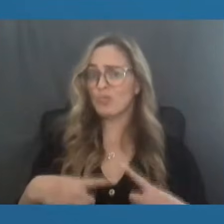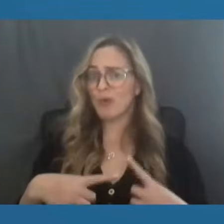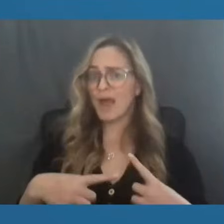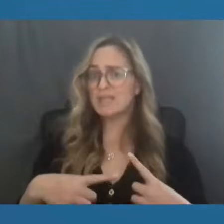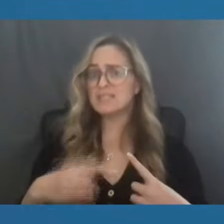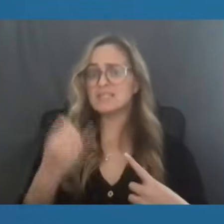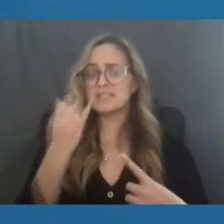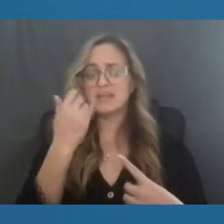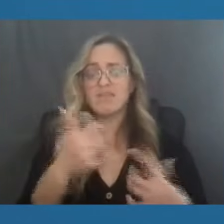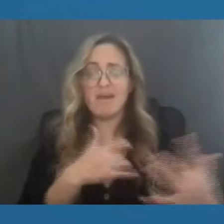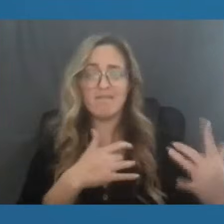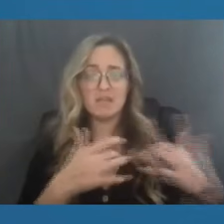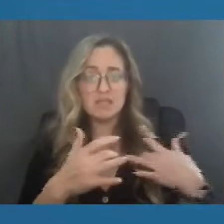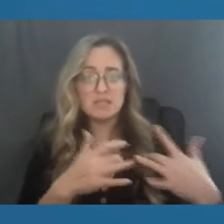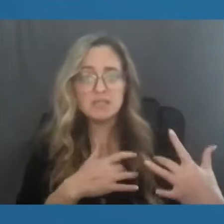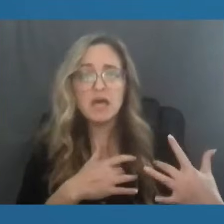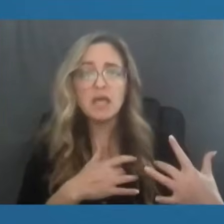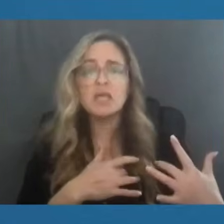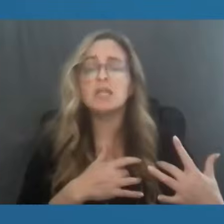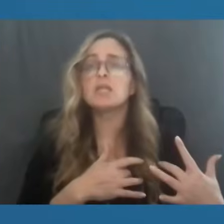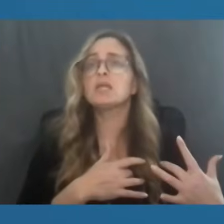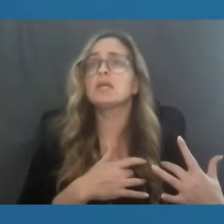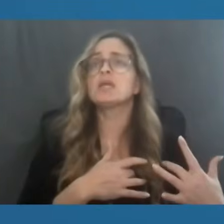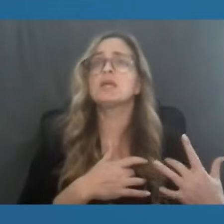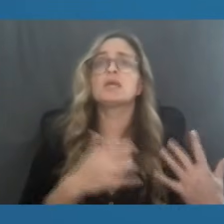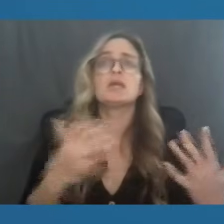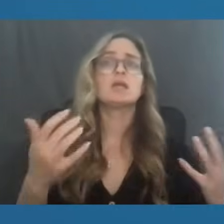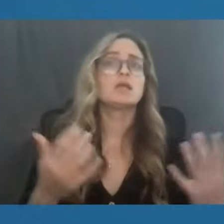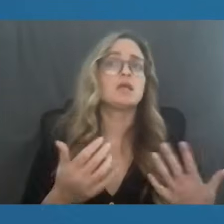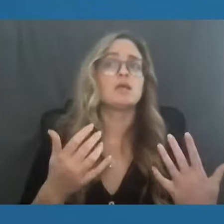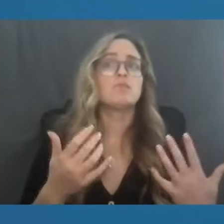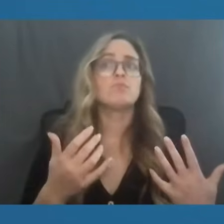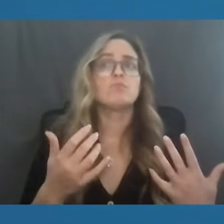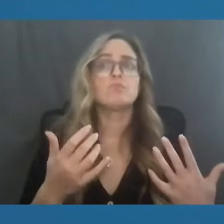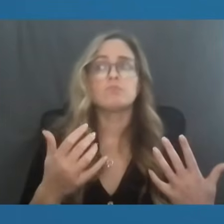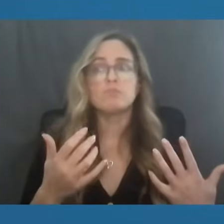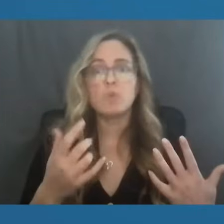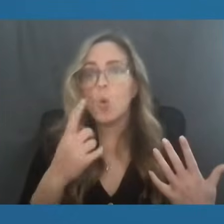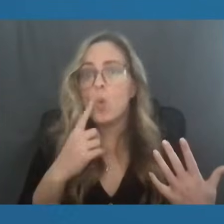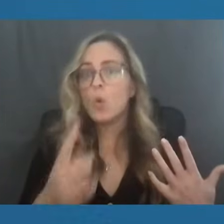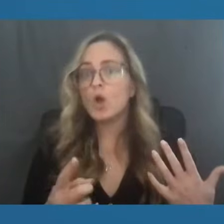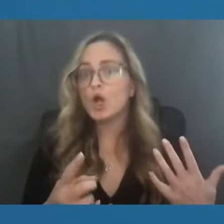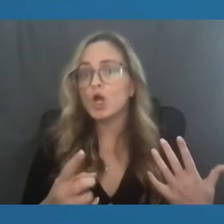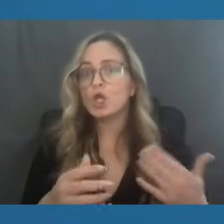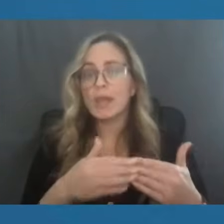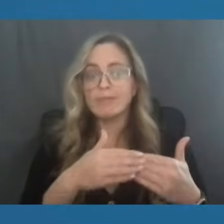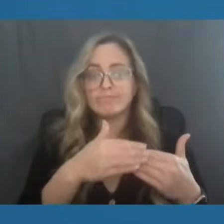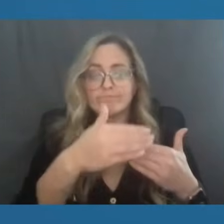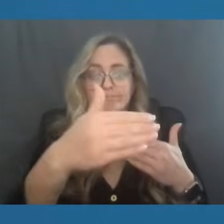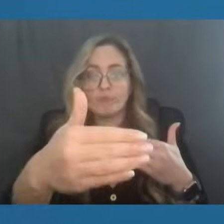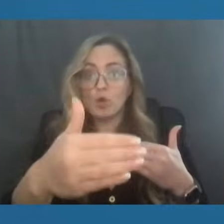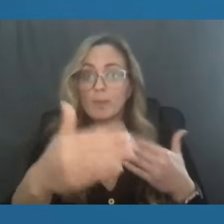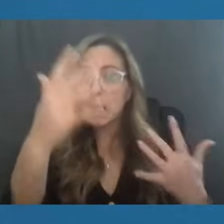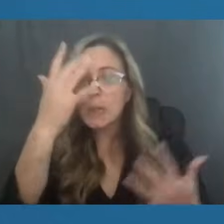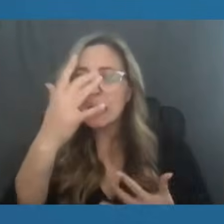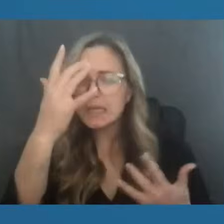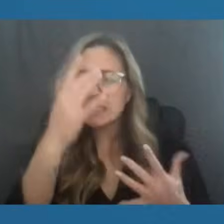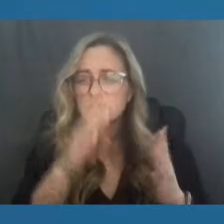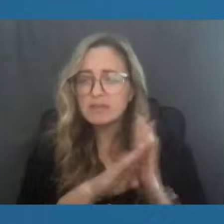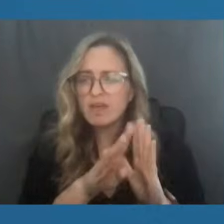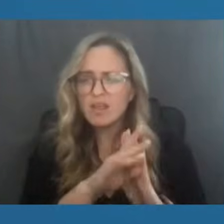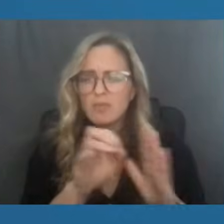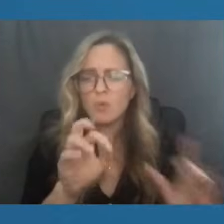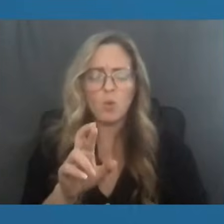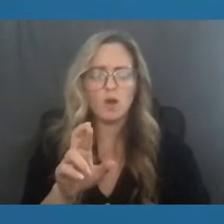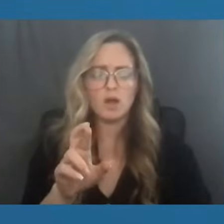have anxiety, as one might assume someone who has a terminal illness may develop? Or is that something that